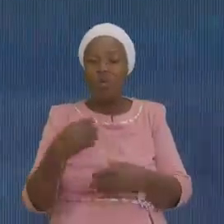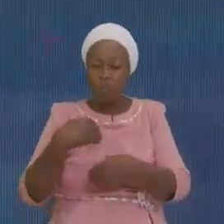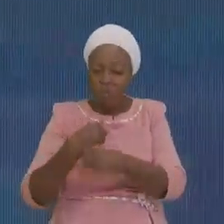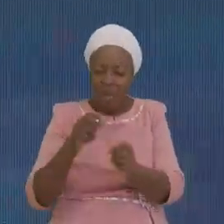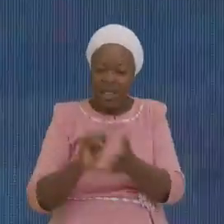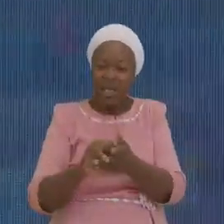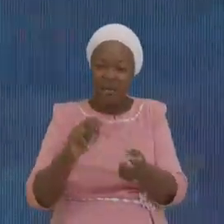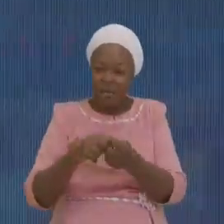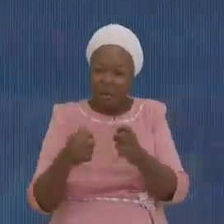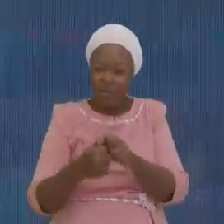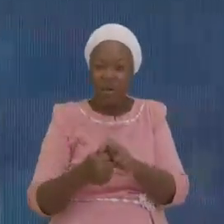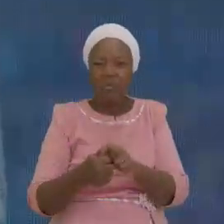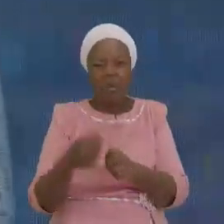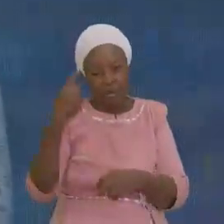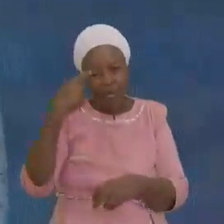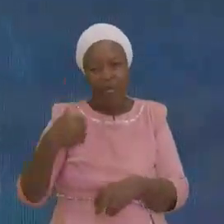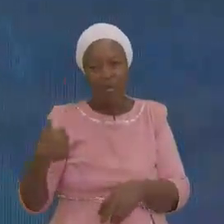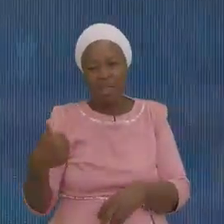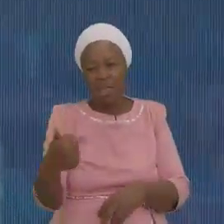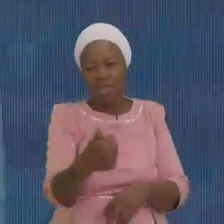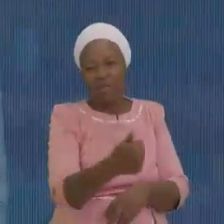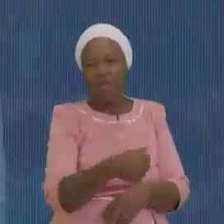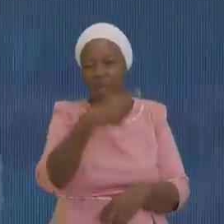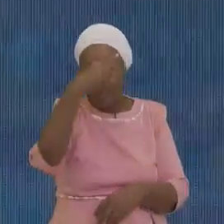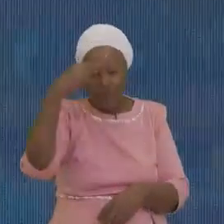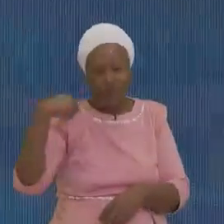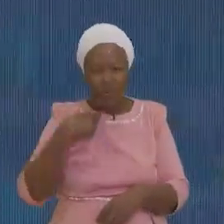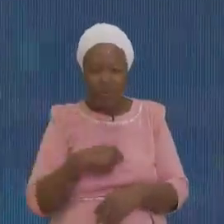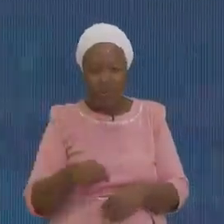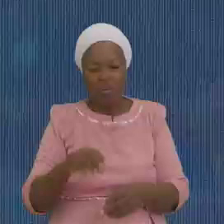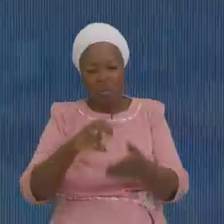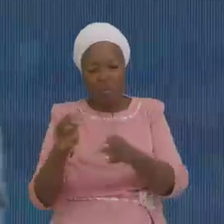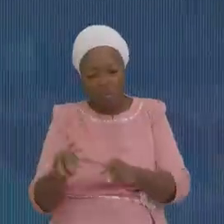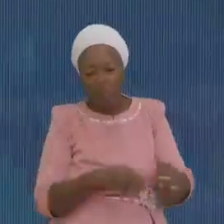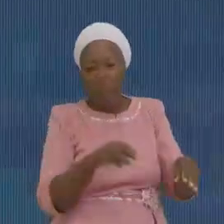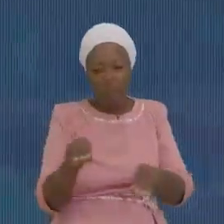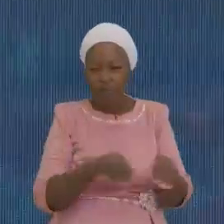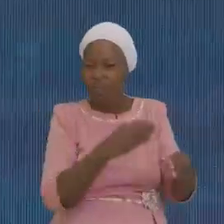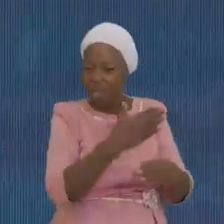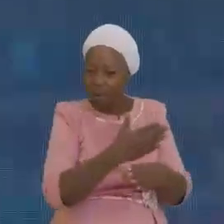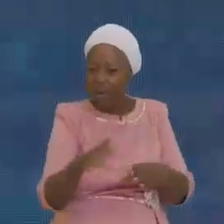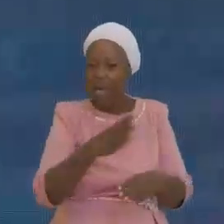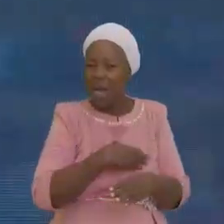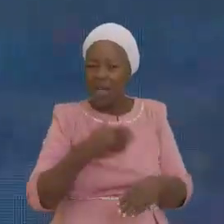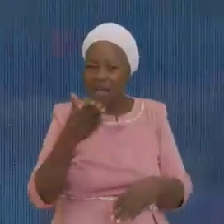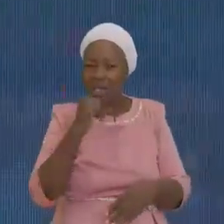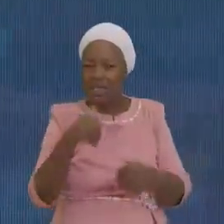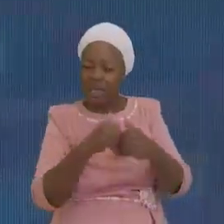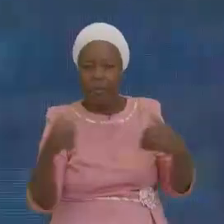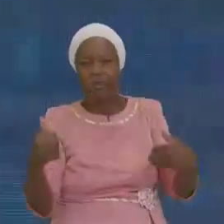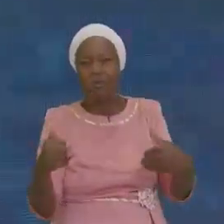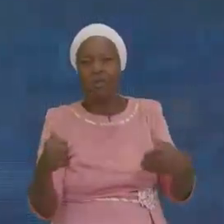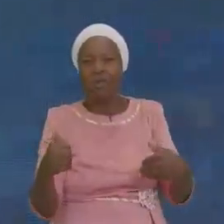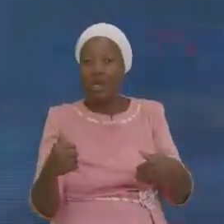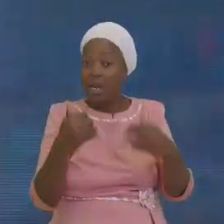ourselves because we moved away. And there is a separation. Now